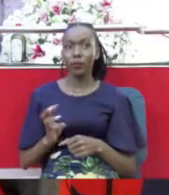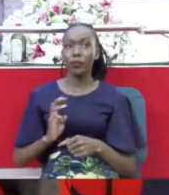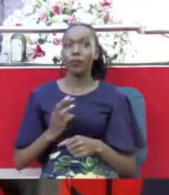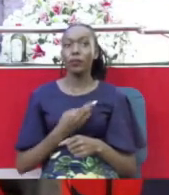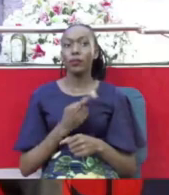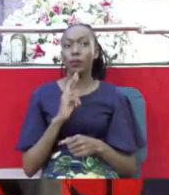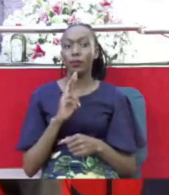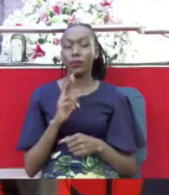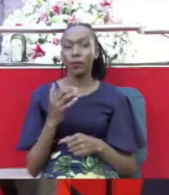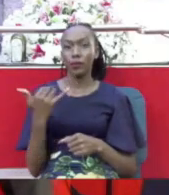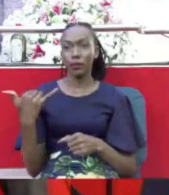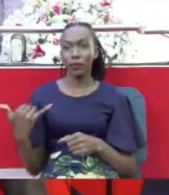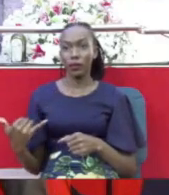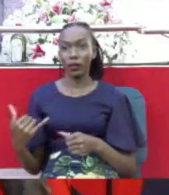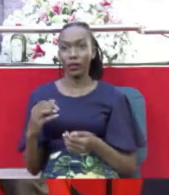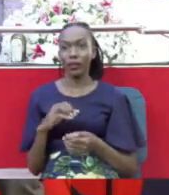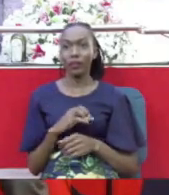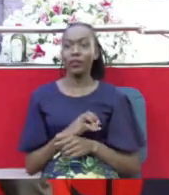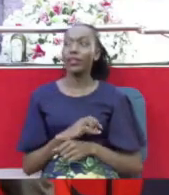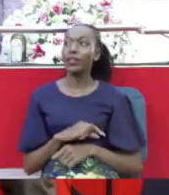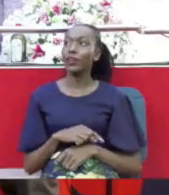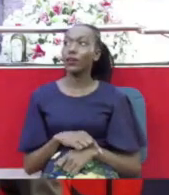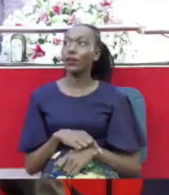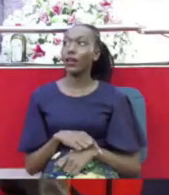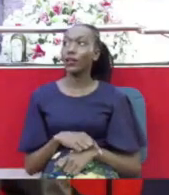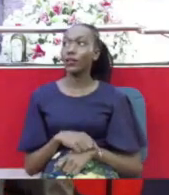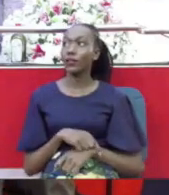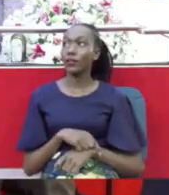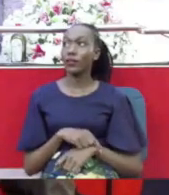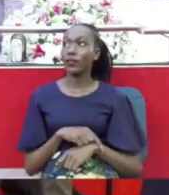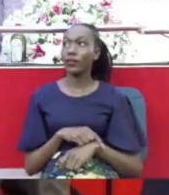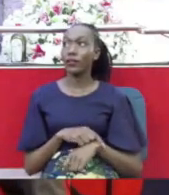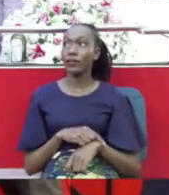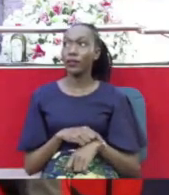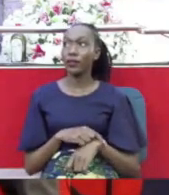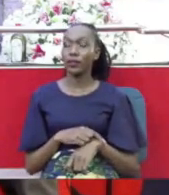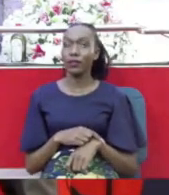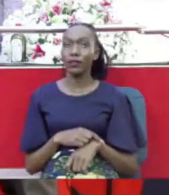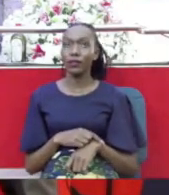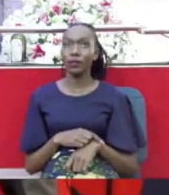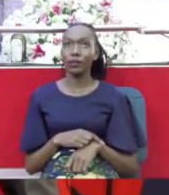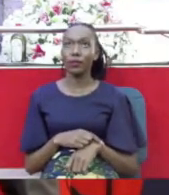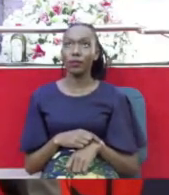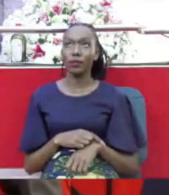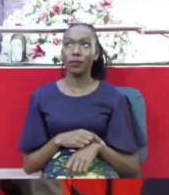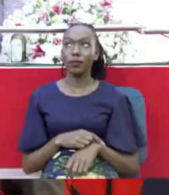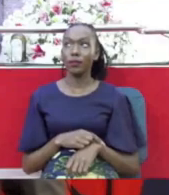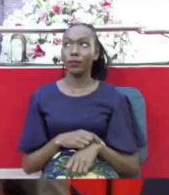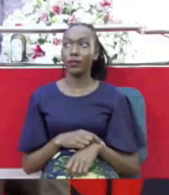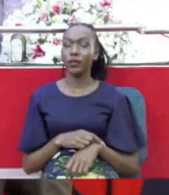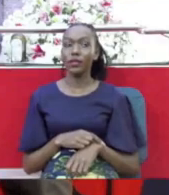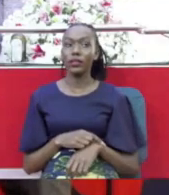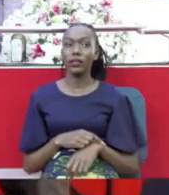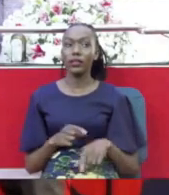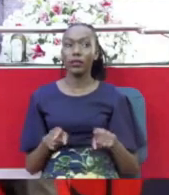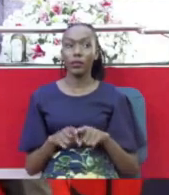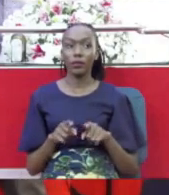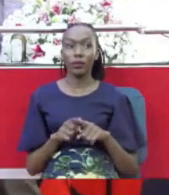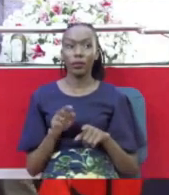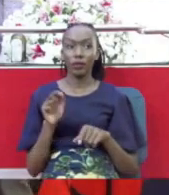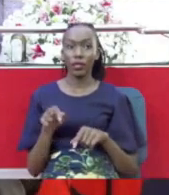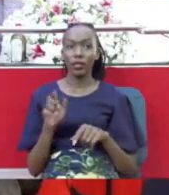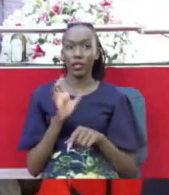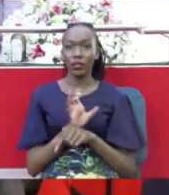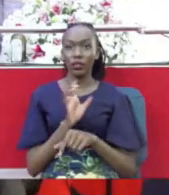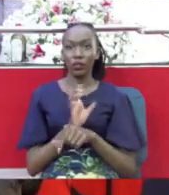continent. Sisi ni wale ile ambayo ni ya mwanzo kabisa. I see even here our average age is very decent. Na naangalia hapa